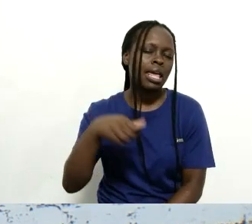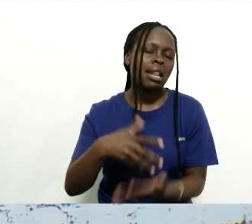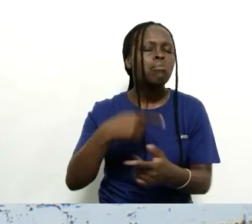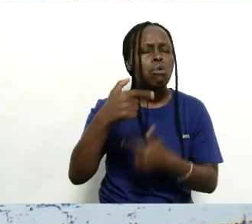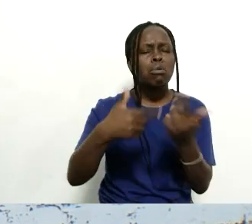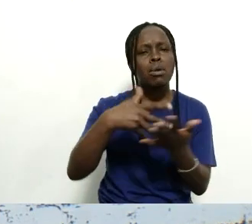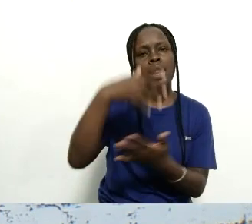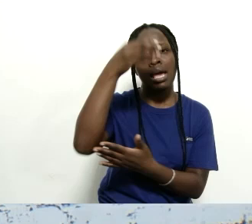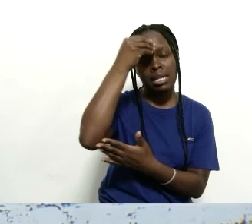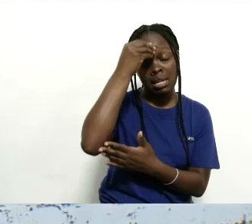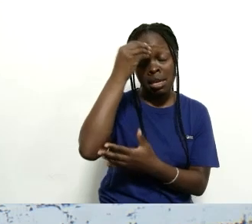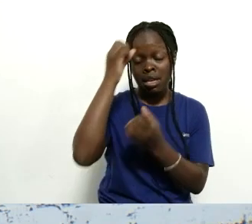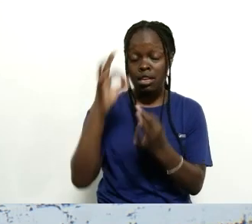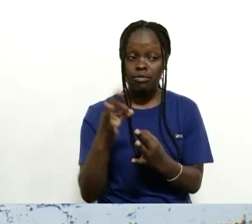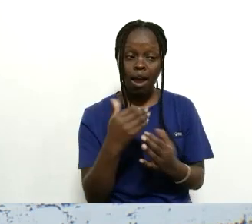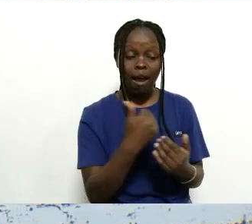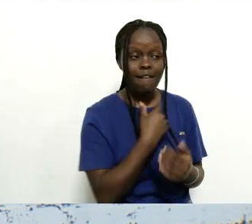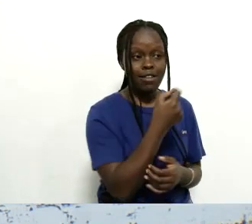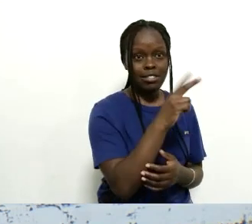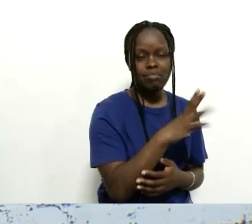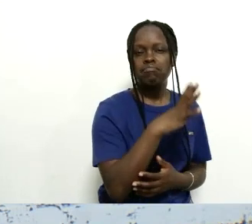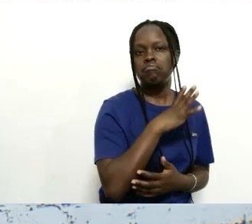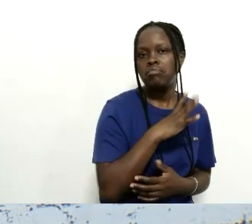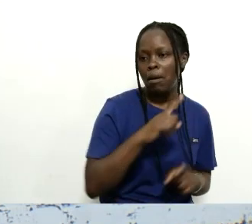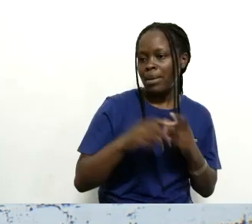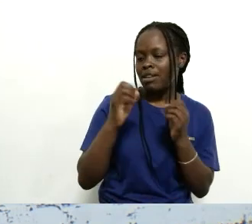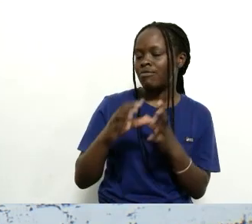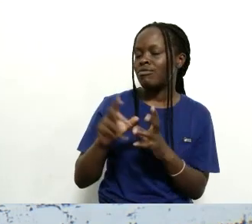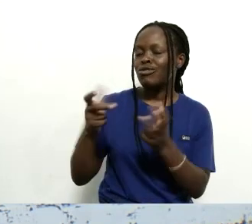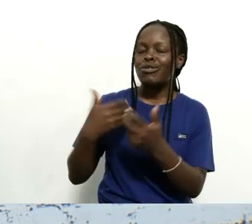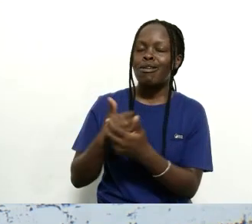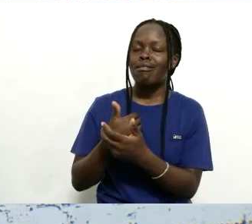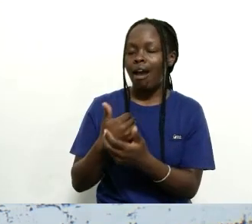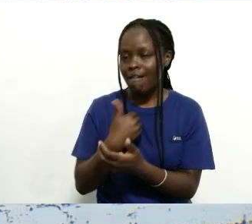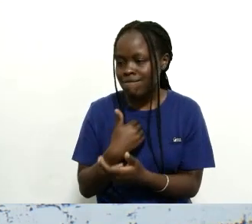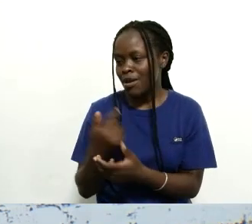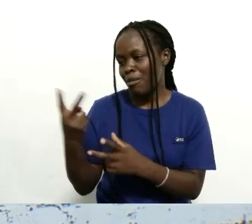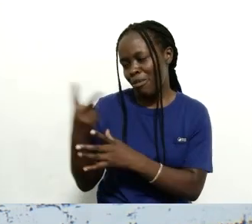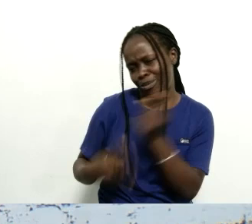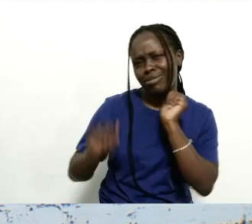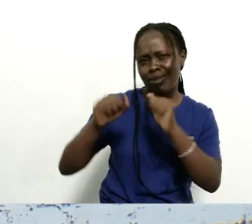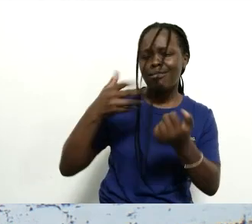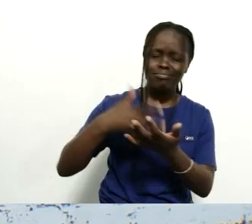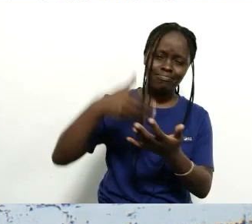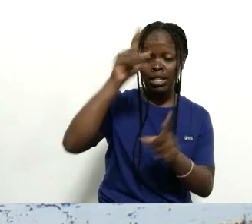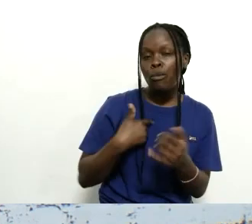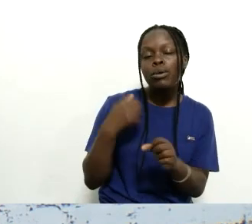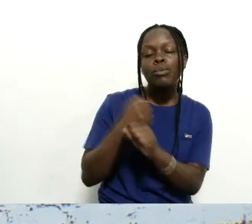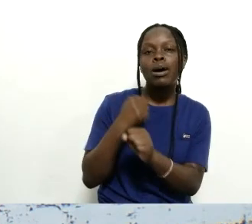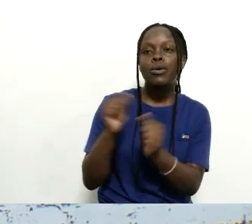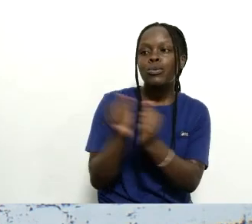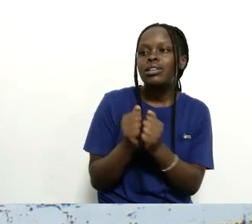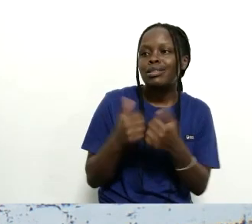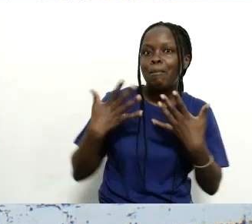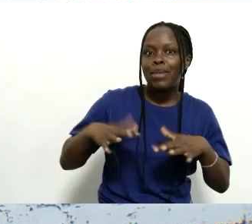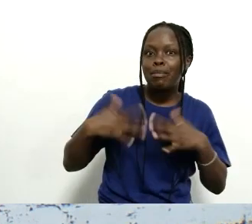resource. For the hybrid model to succeed, we need the teachers there below as the ed users.